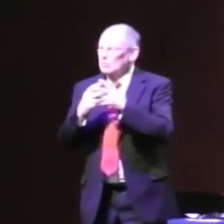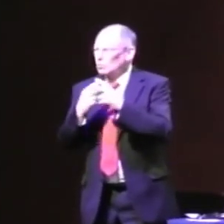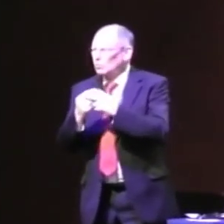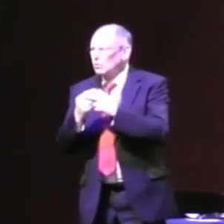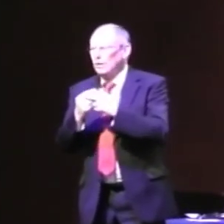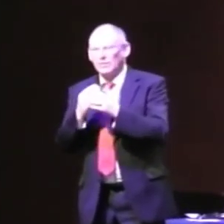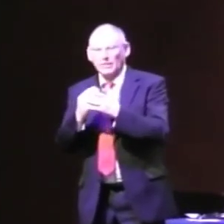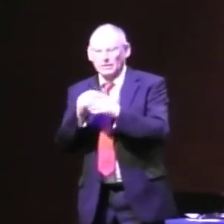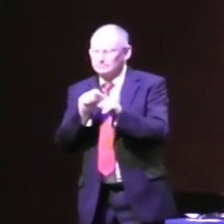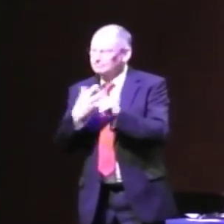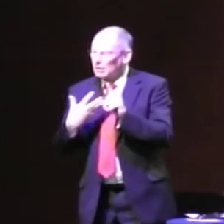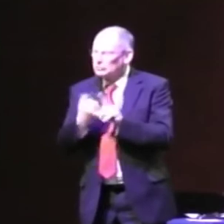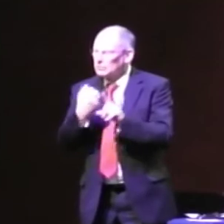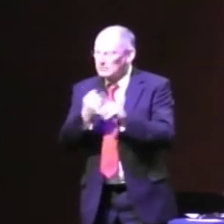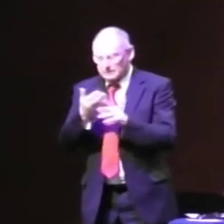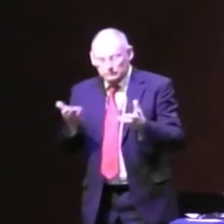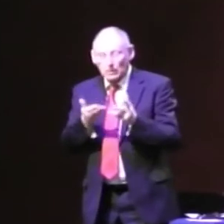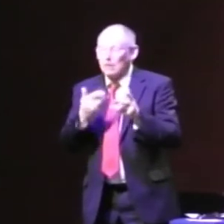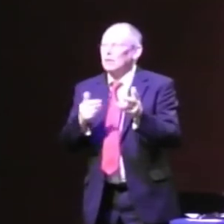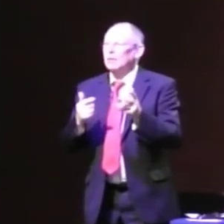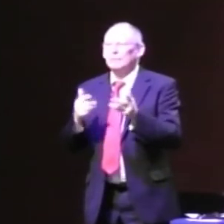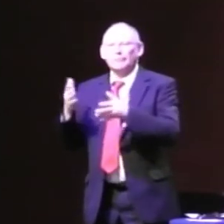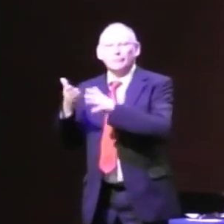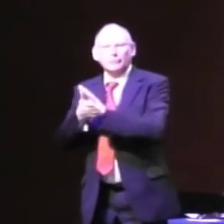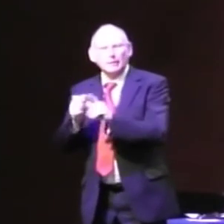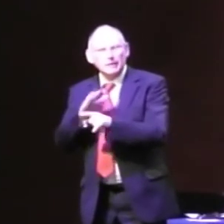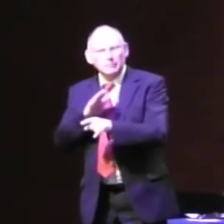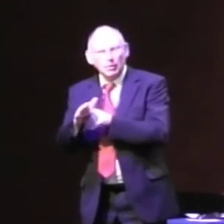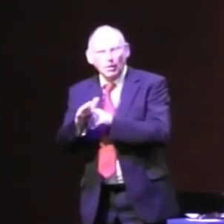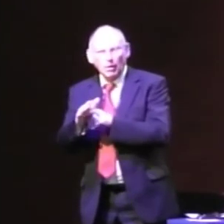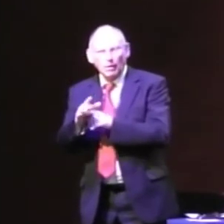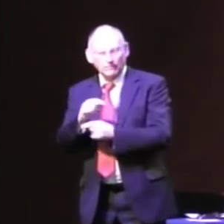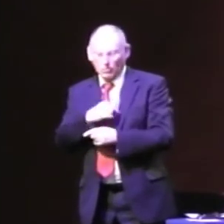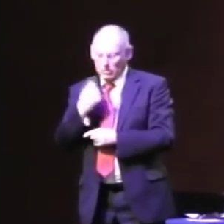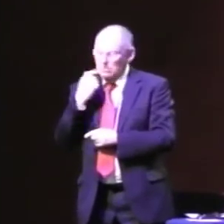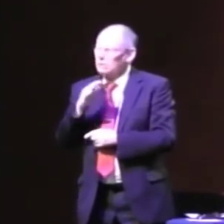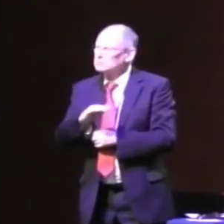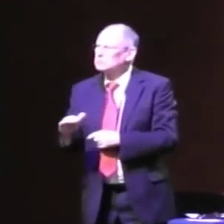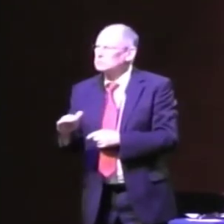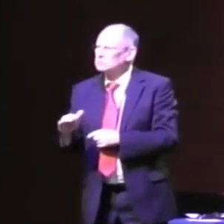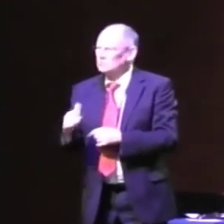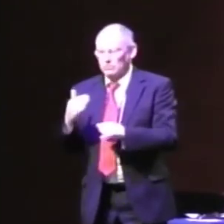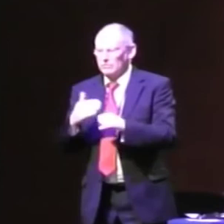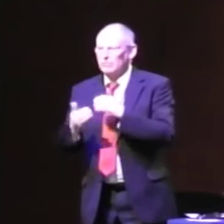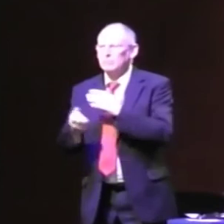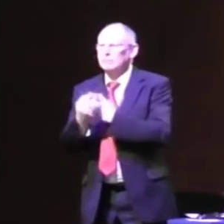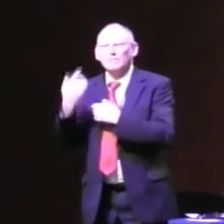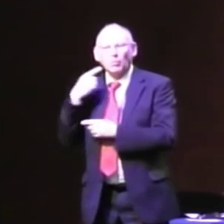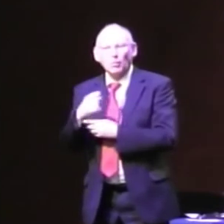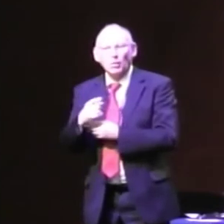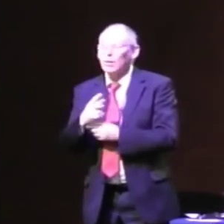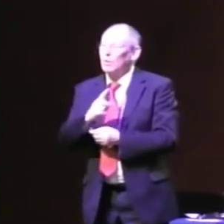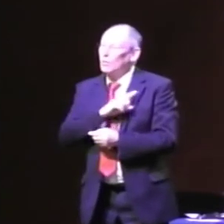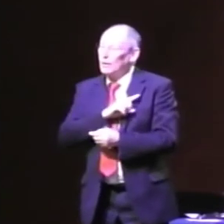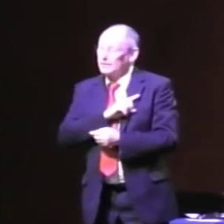raising attainment. We are facing disruption in Edinburgh for our youngsters that we have never faced before. And why